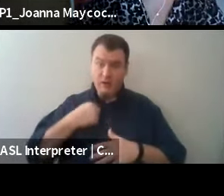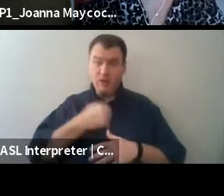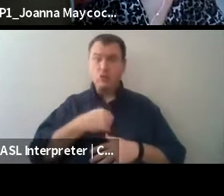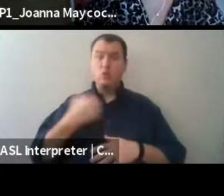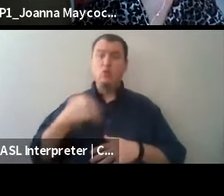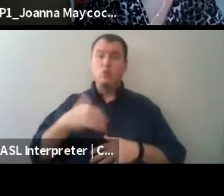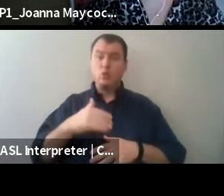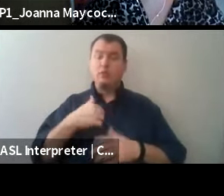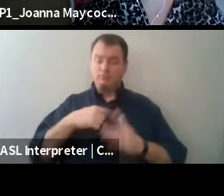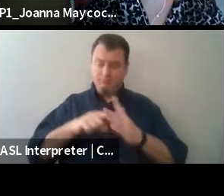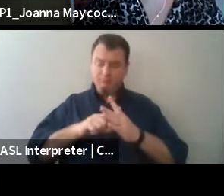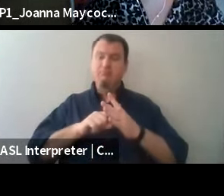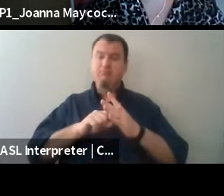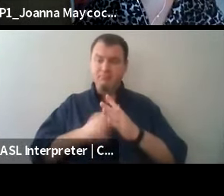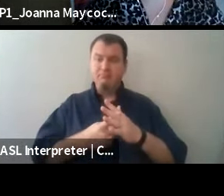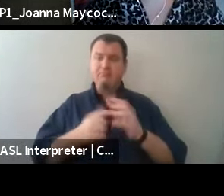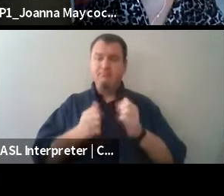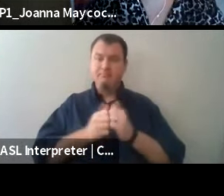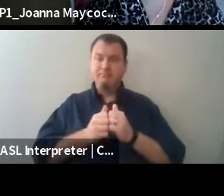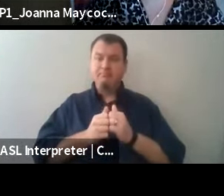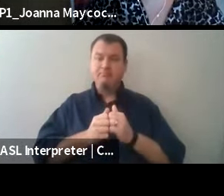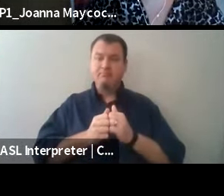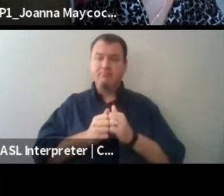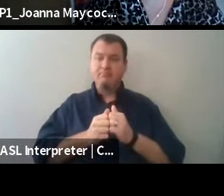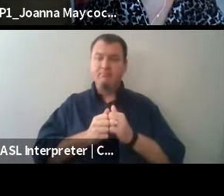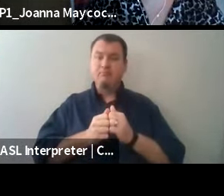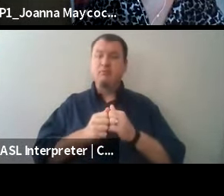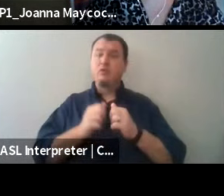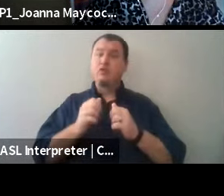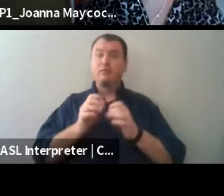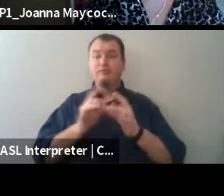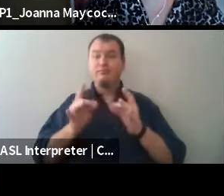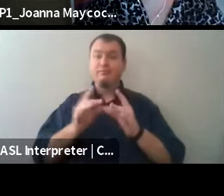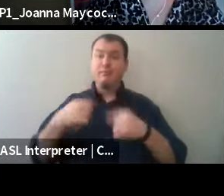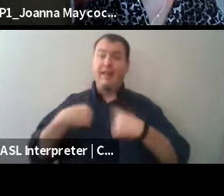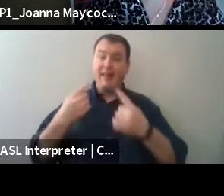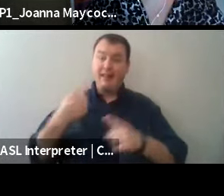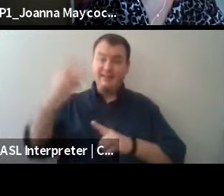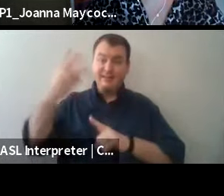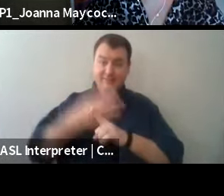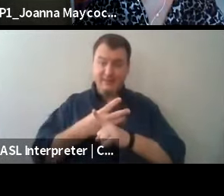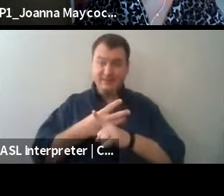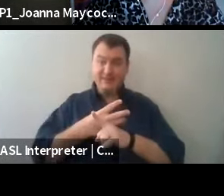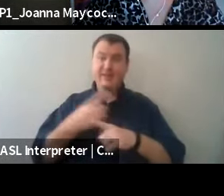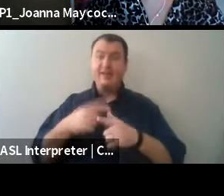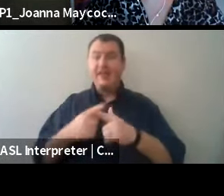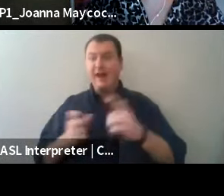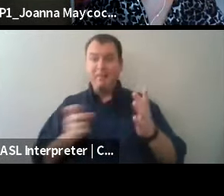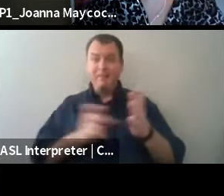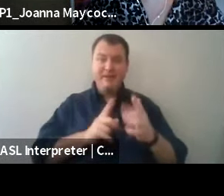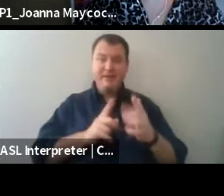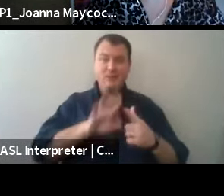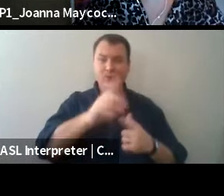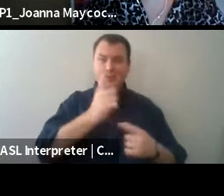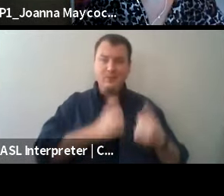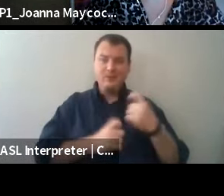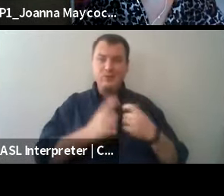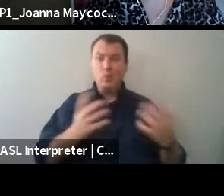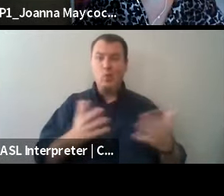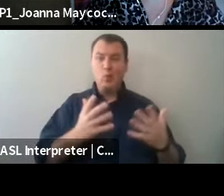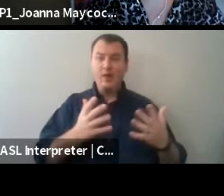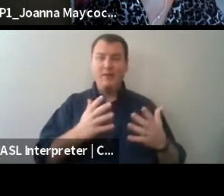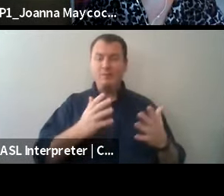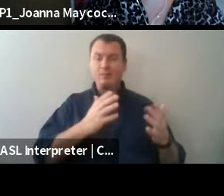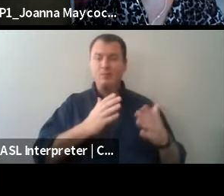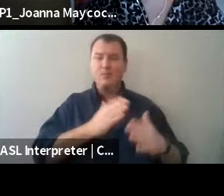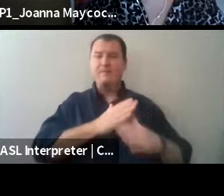I'll just start with like the journey of the last 6 months. And then I think I'll come back to your question that what this whole preventive work